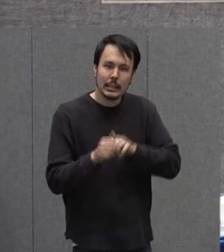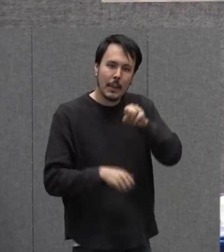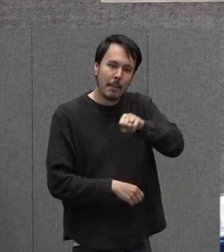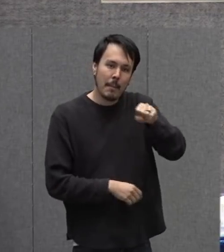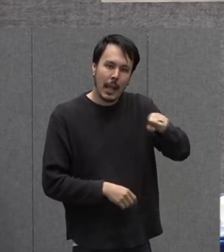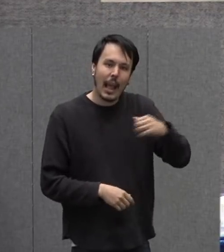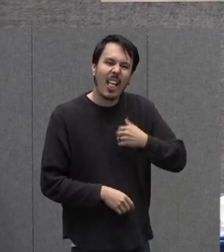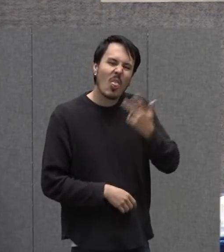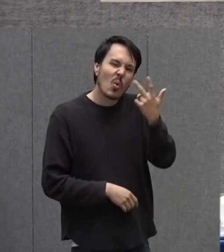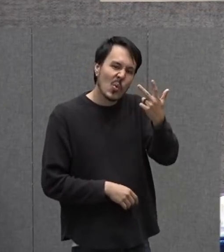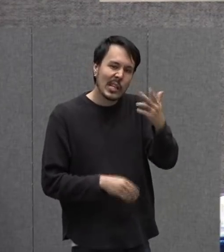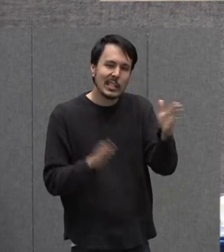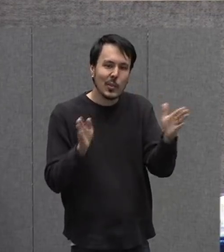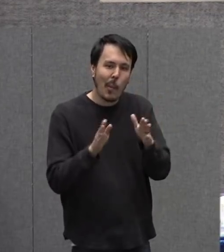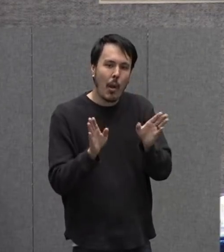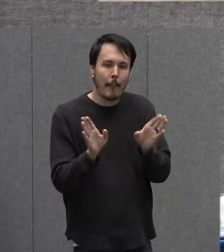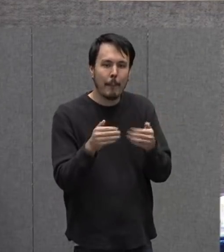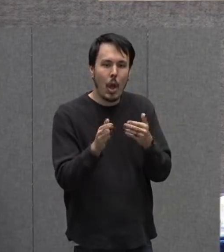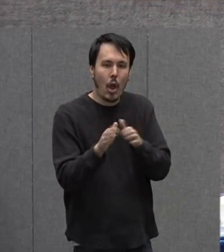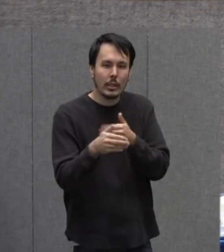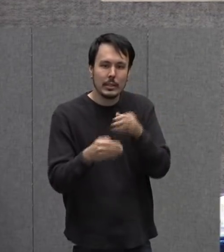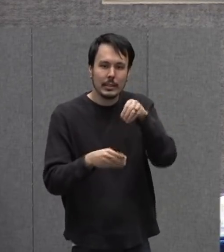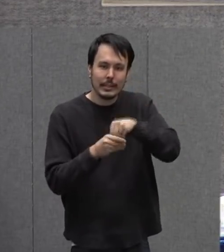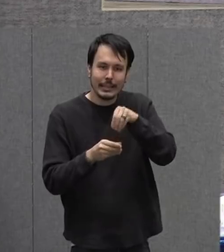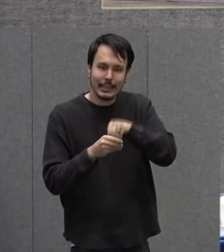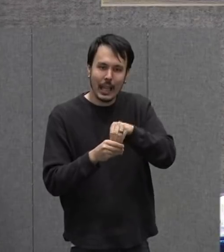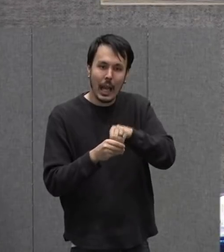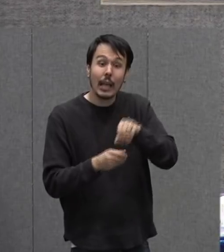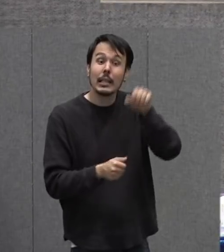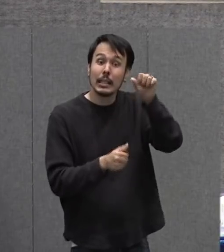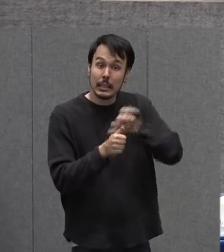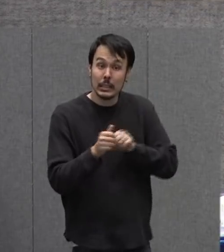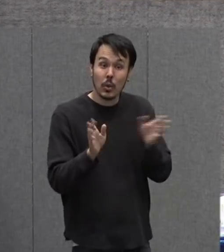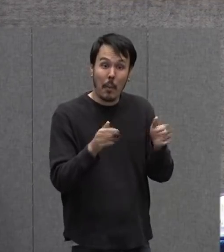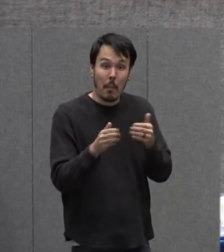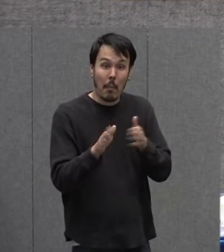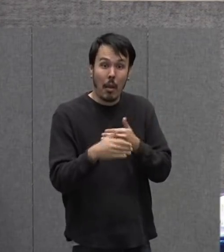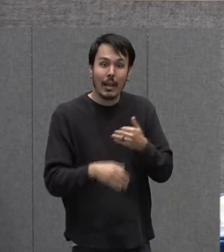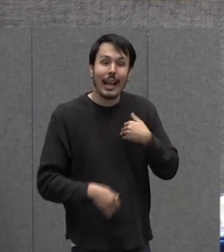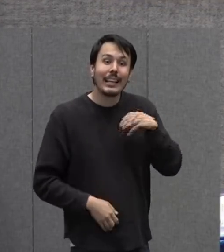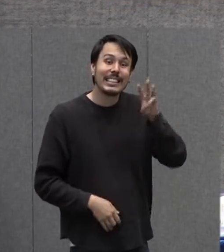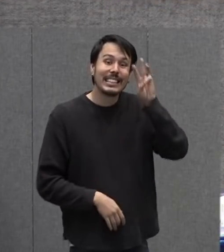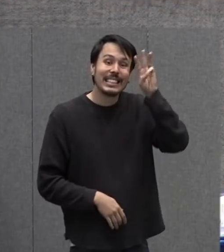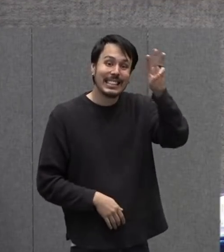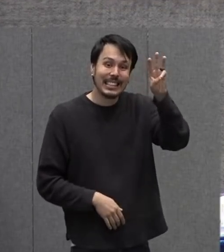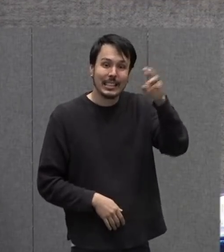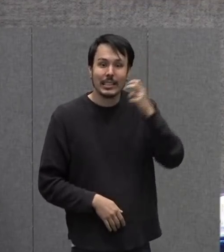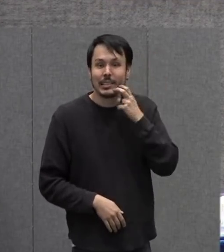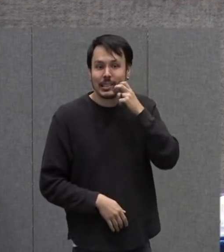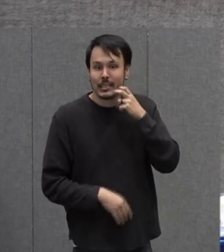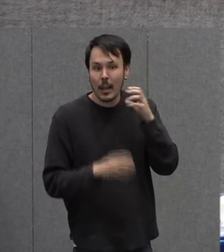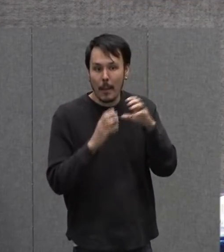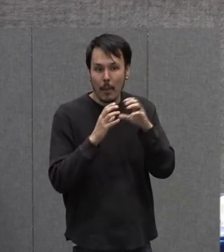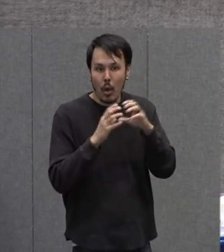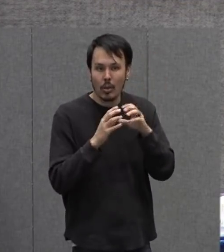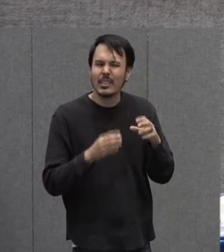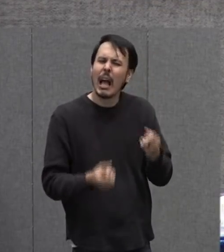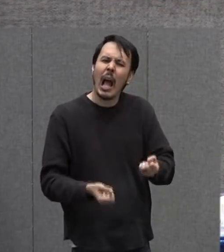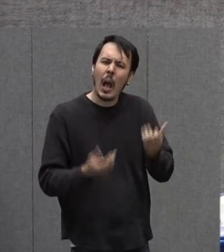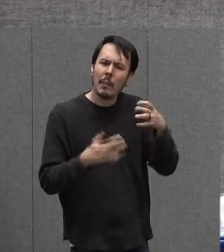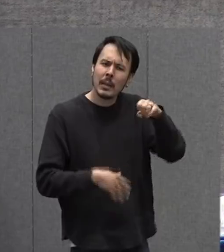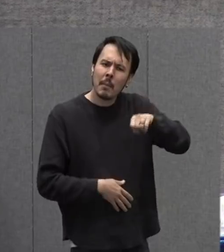boxes inside. Each box contained 6 gumballs. How many bags of gumballs